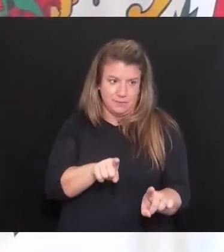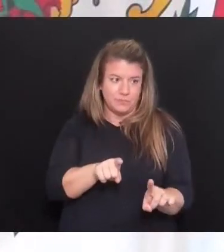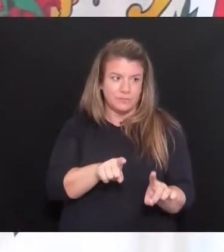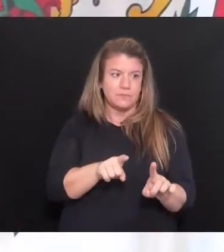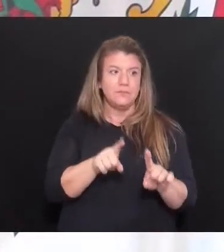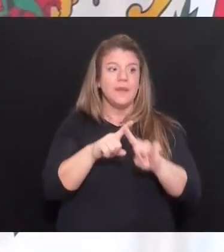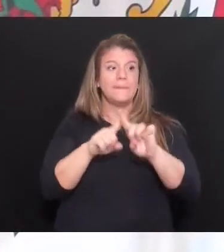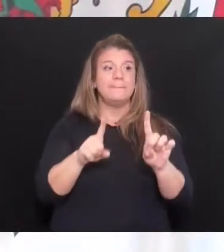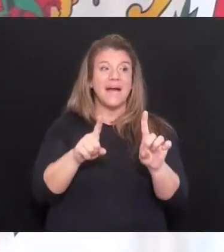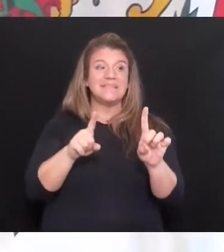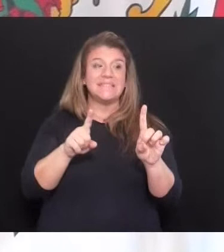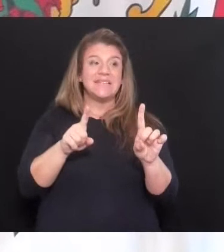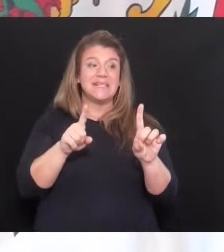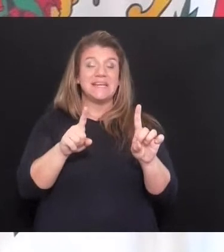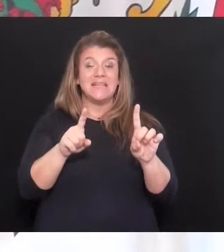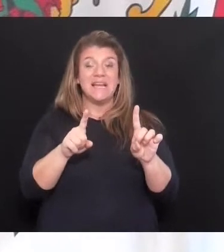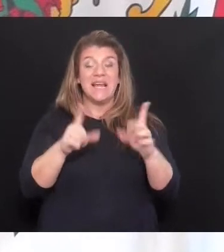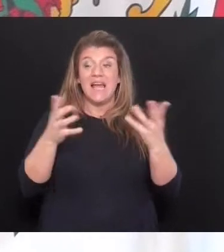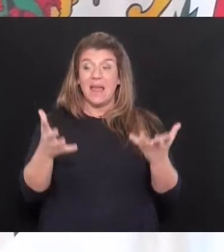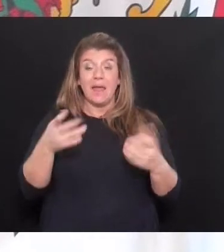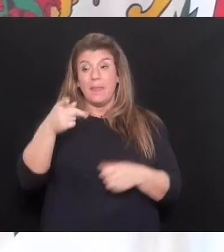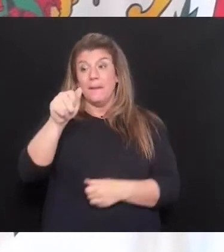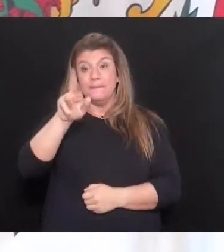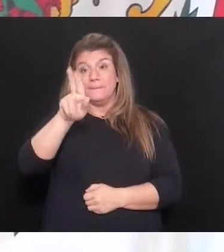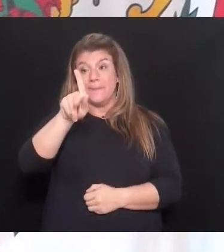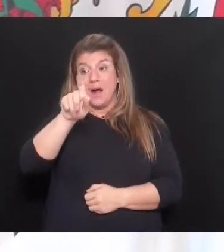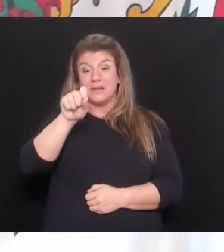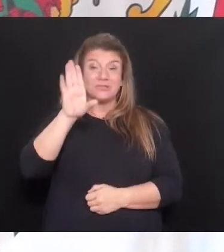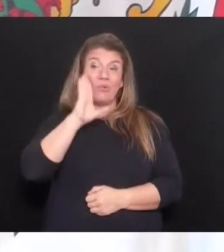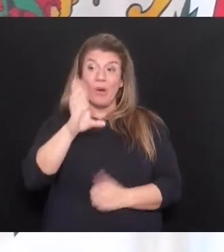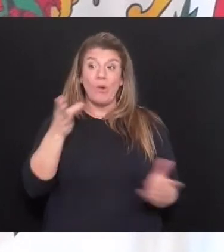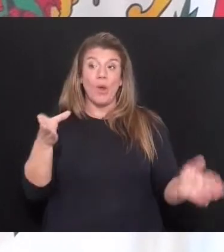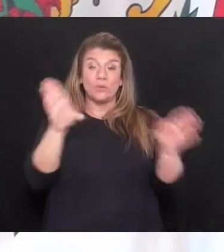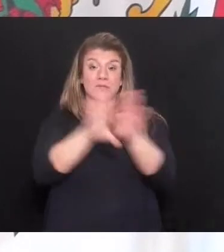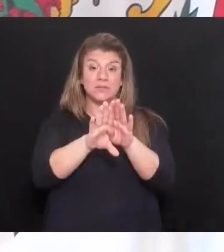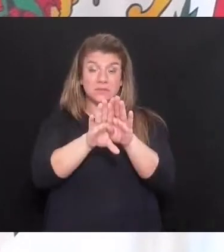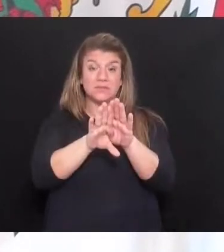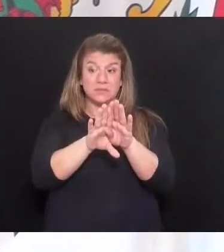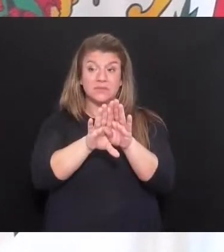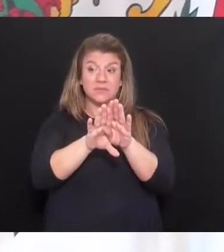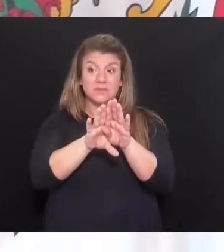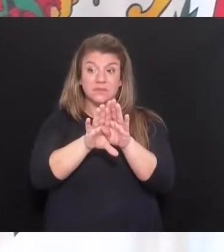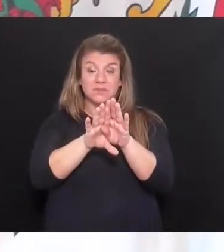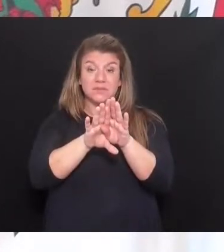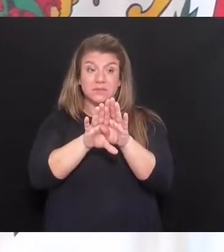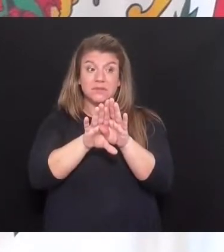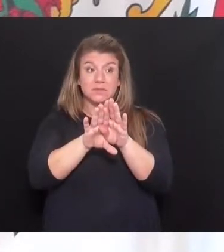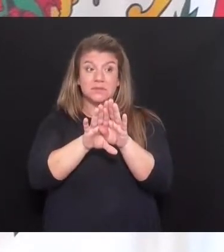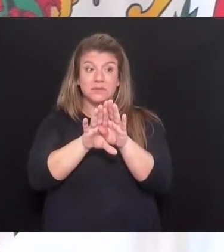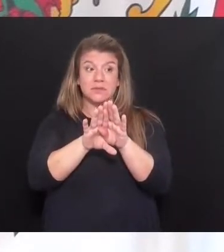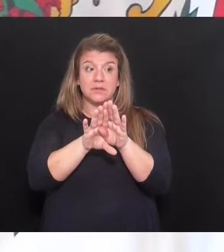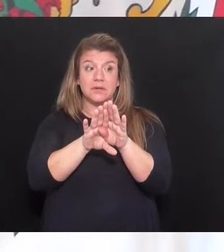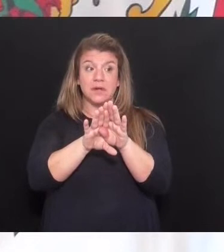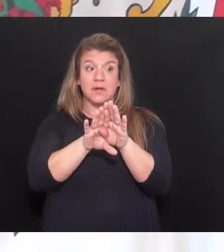But if it does happen, the parks will close for, excuse me.